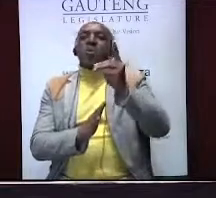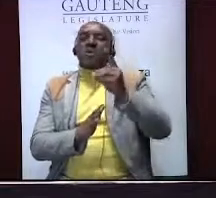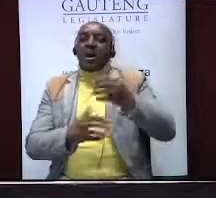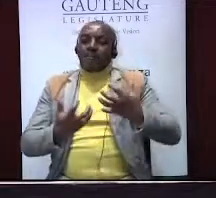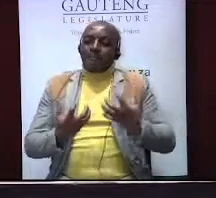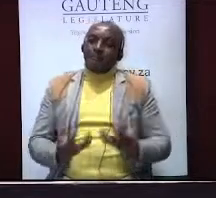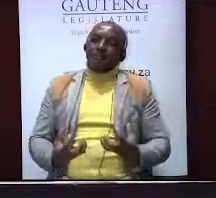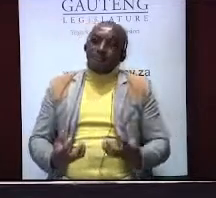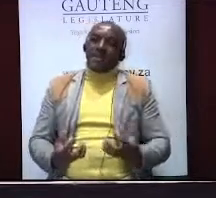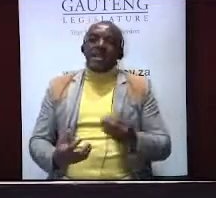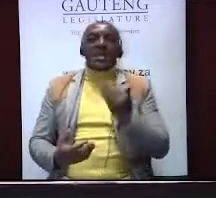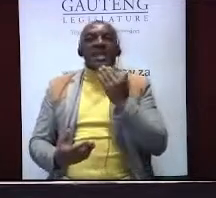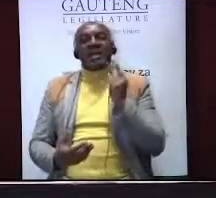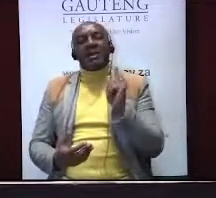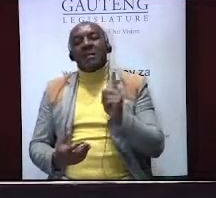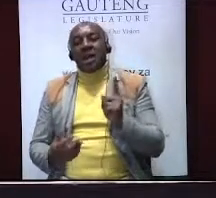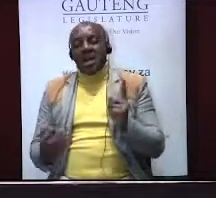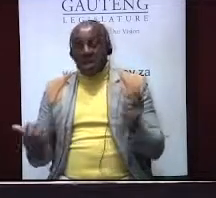and unity.